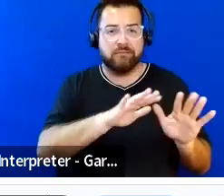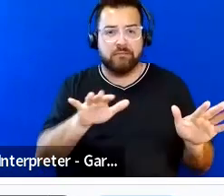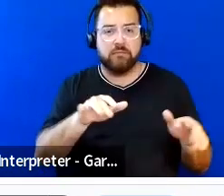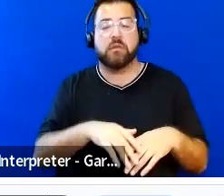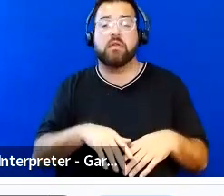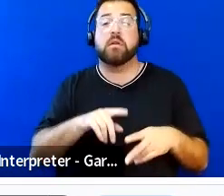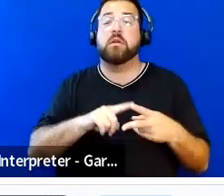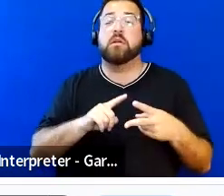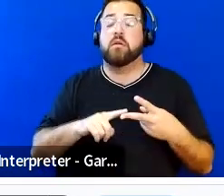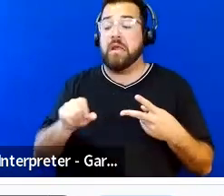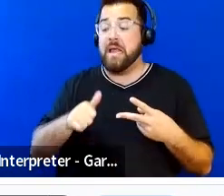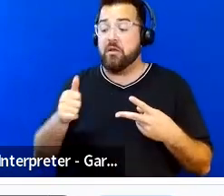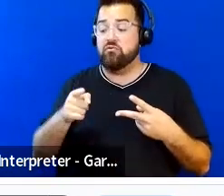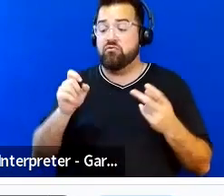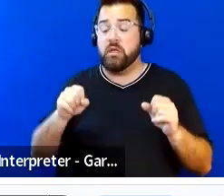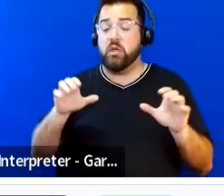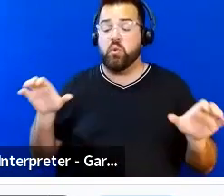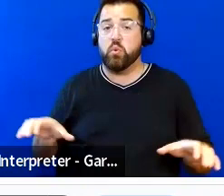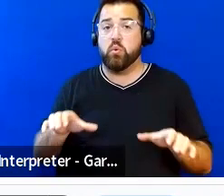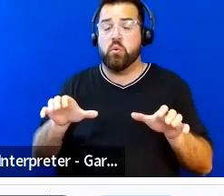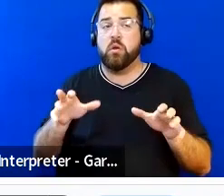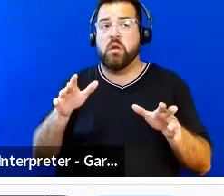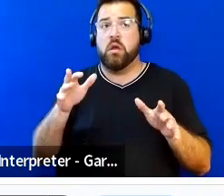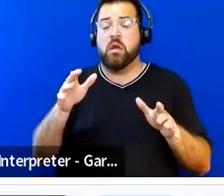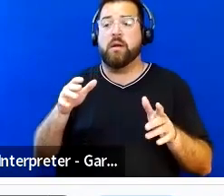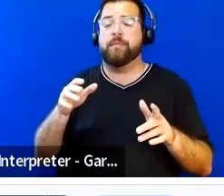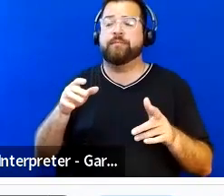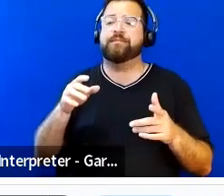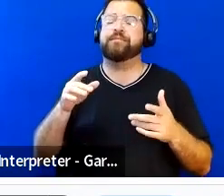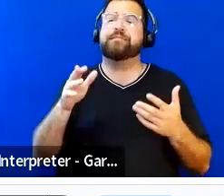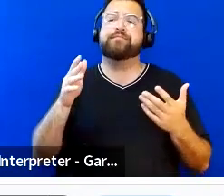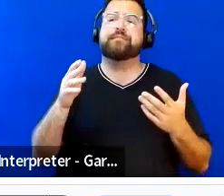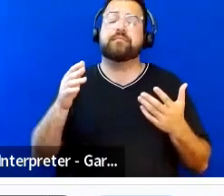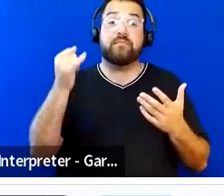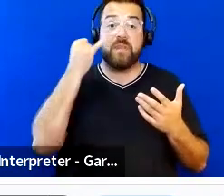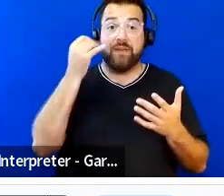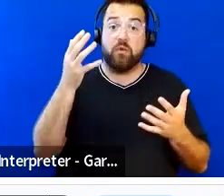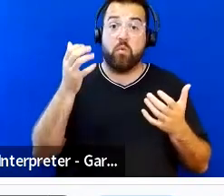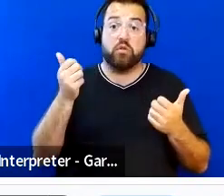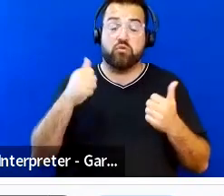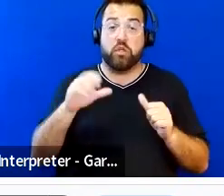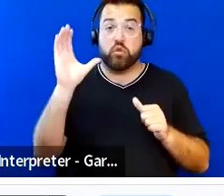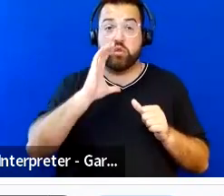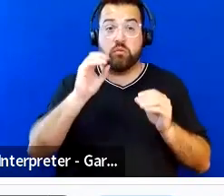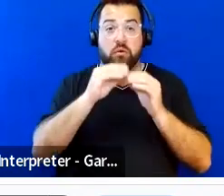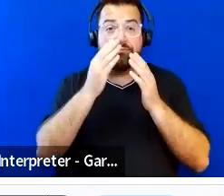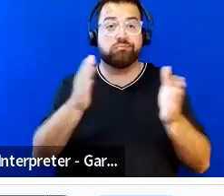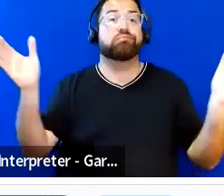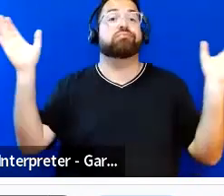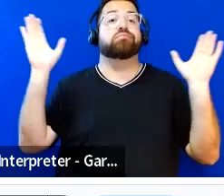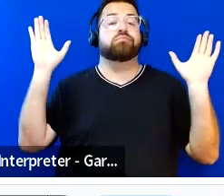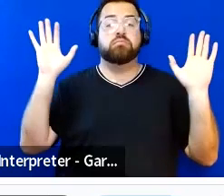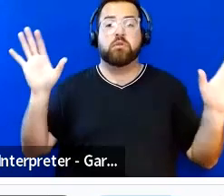you can do is look at the, if you want to go wider than our district, is look at